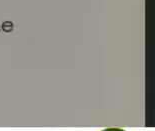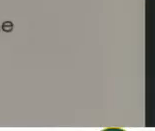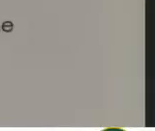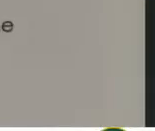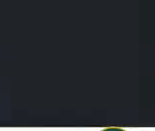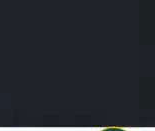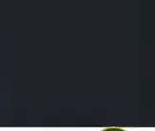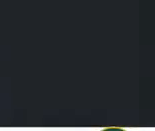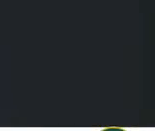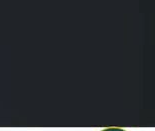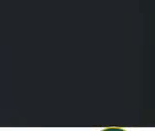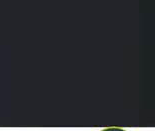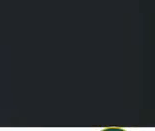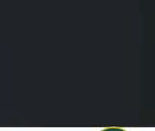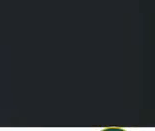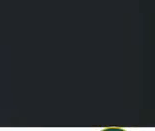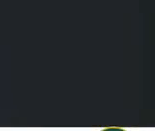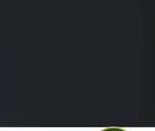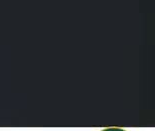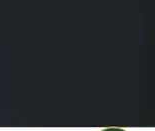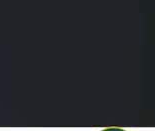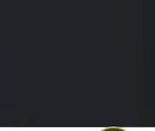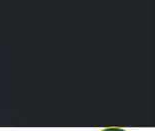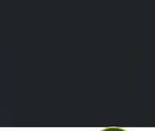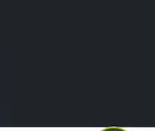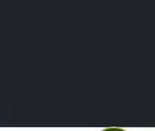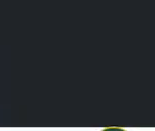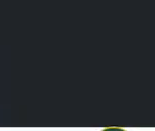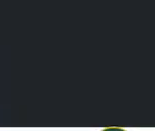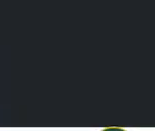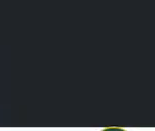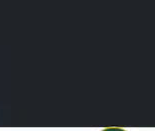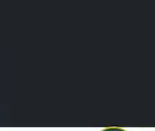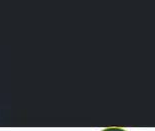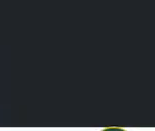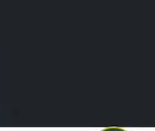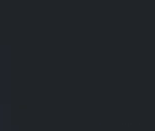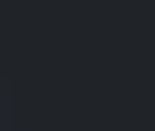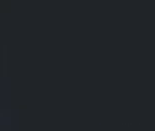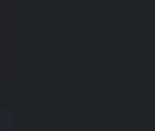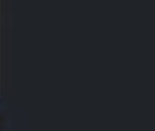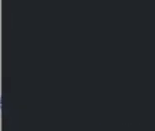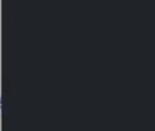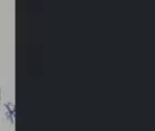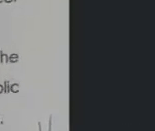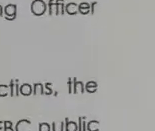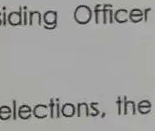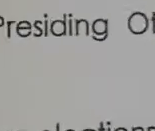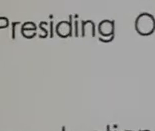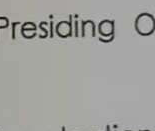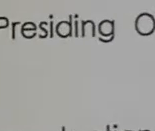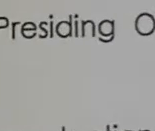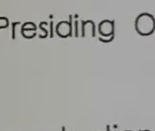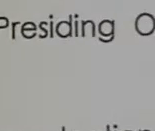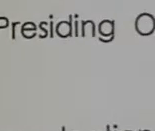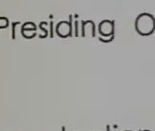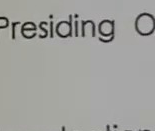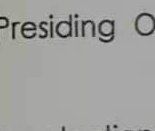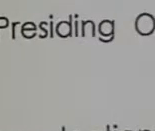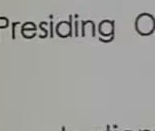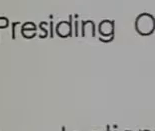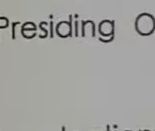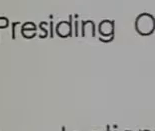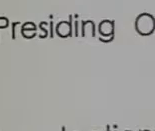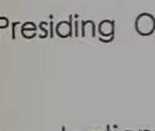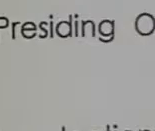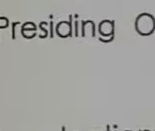Alliance and was the Deputy Chief Agent for the 9th and 10th respondents. In particular, I call